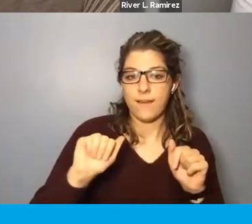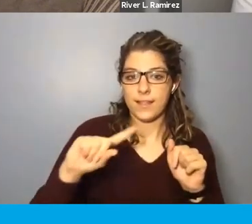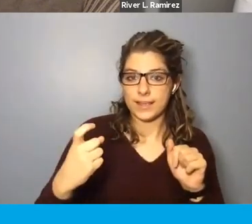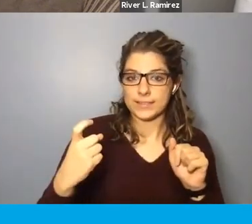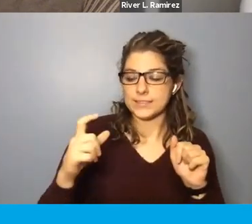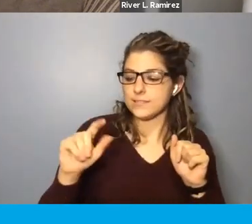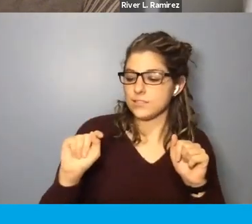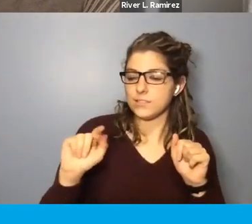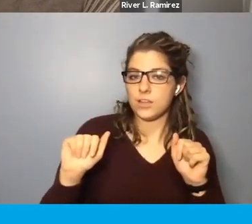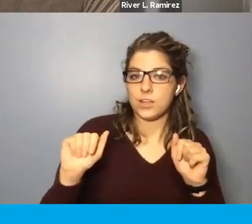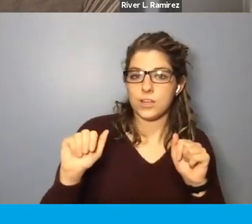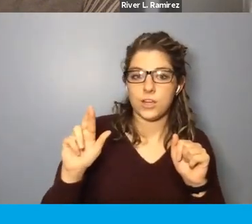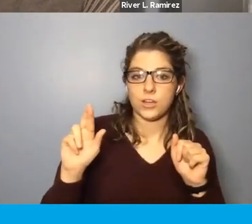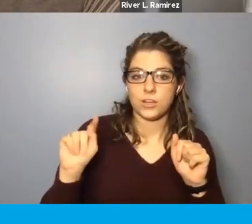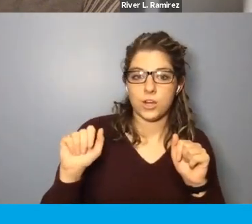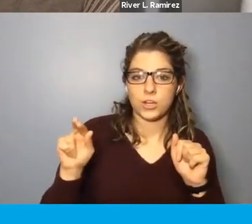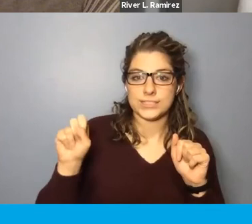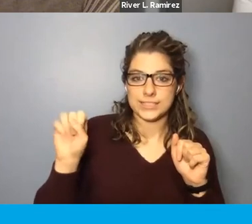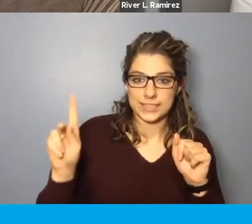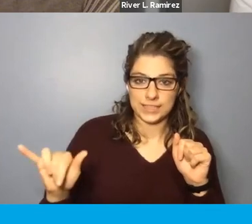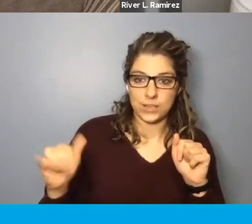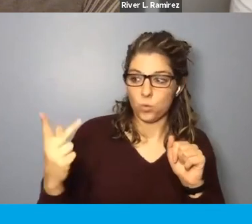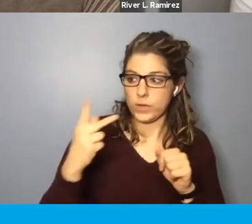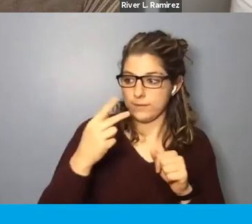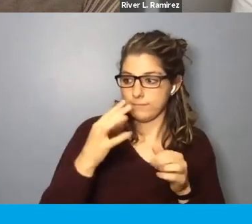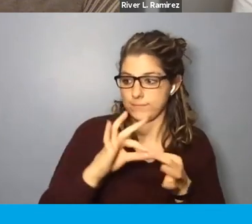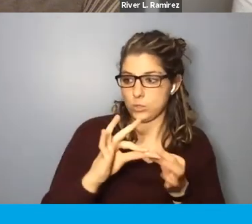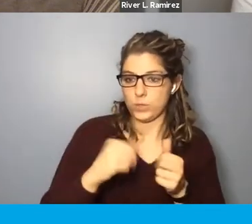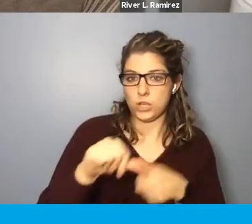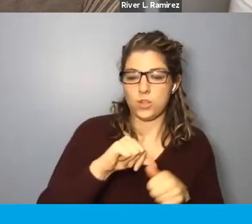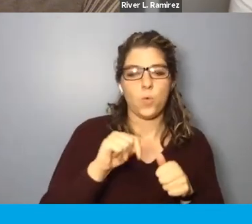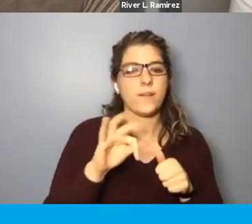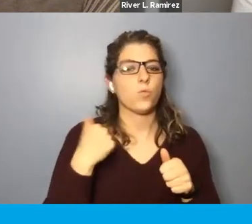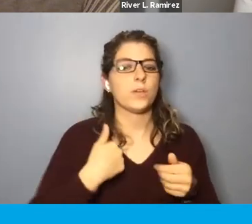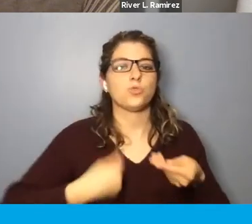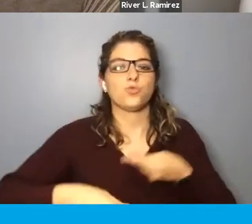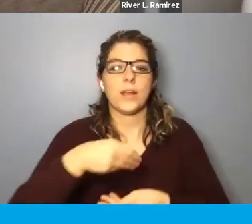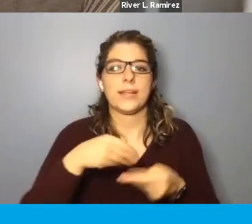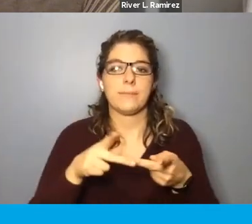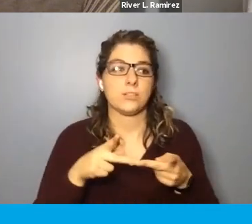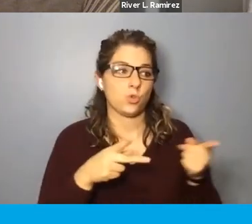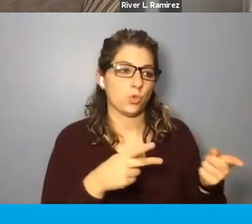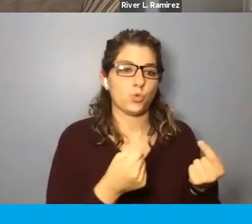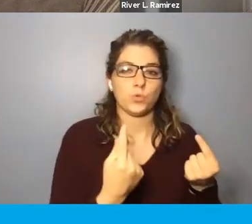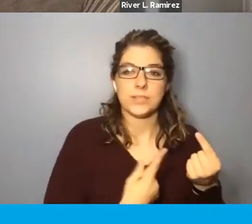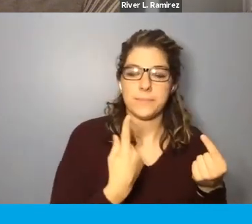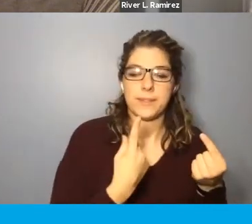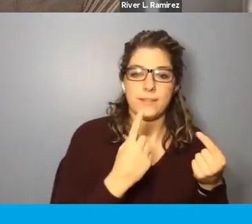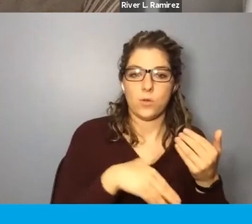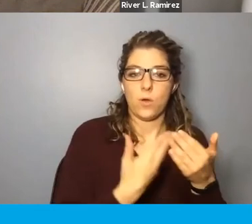Tatarsky, and we said to each other, we were like, what if we trade spaces and you do something that's